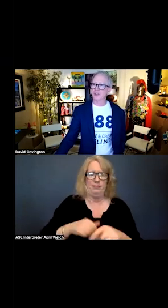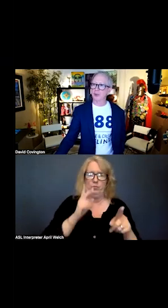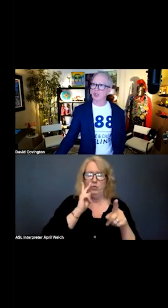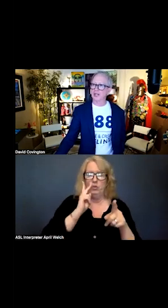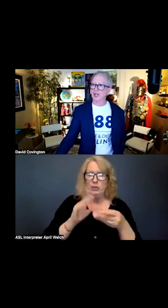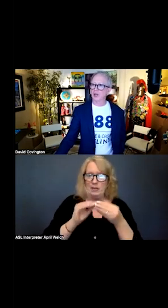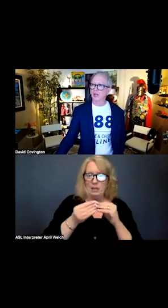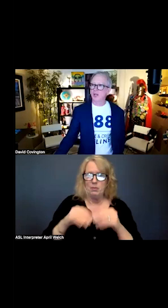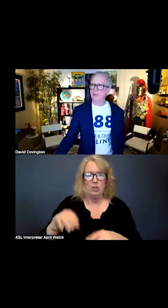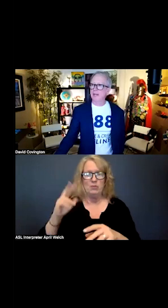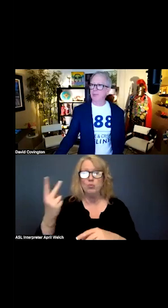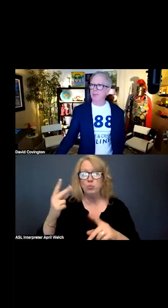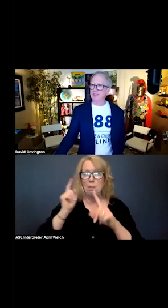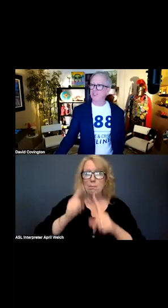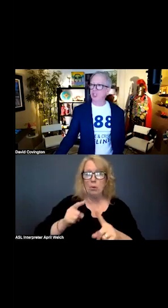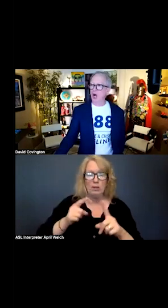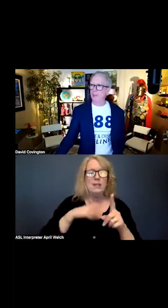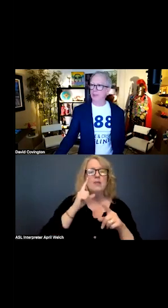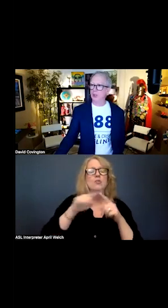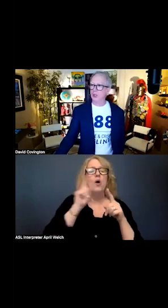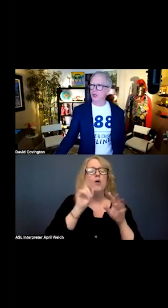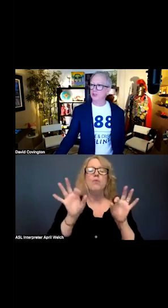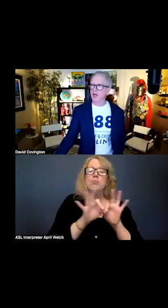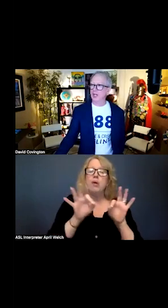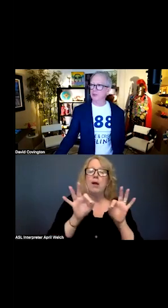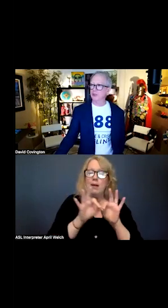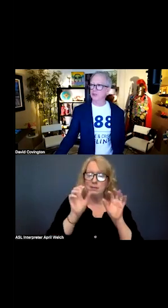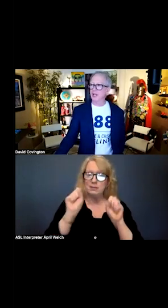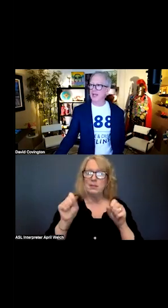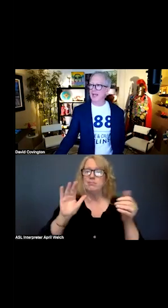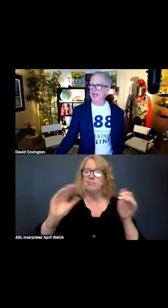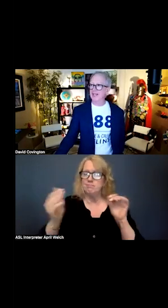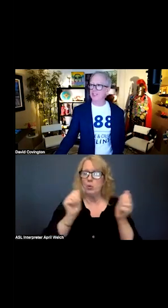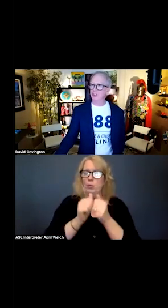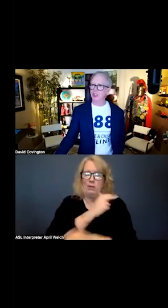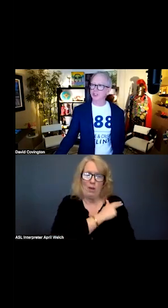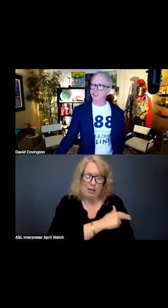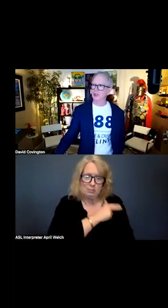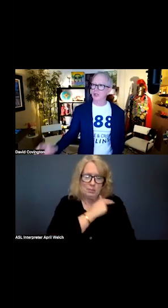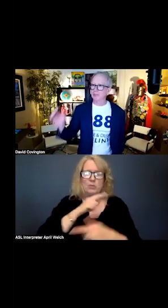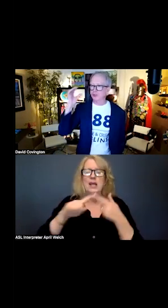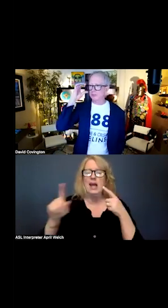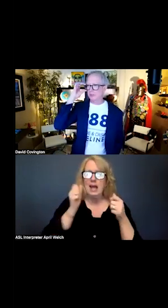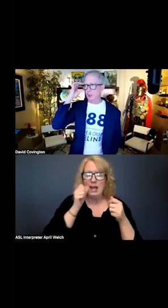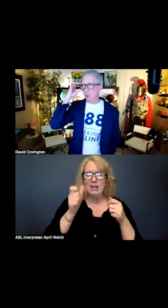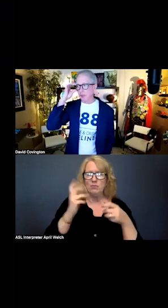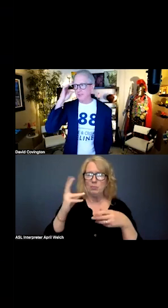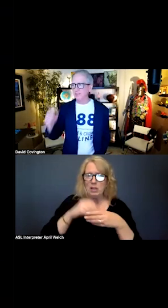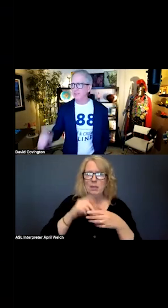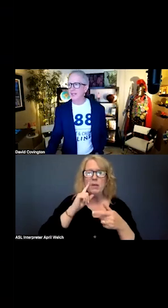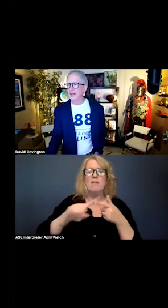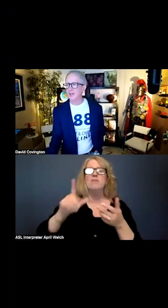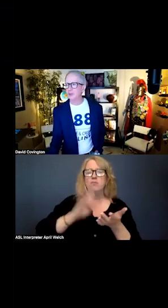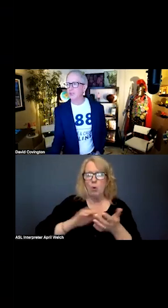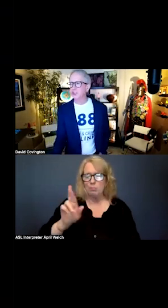number 2 bullet here, to make prices comparable across hospitals and insurers, including prescription drug